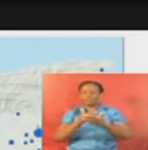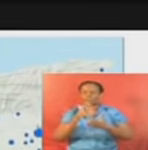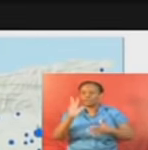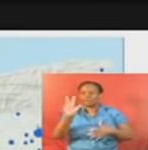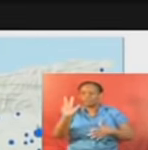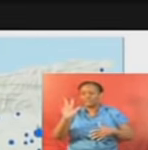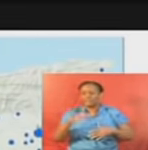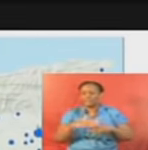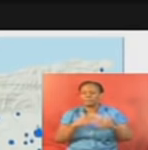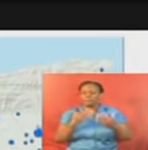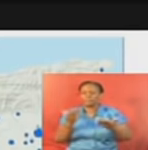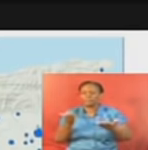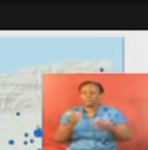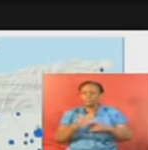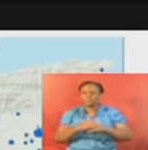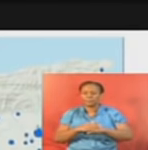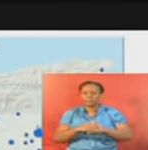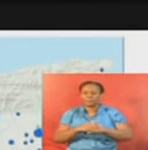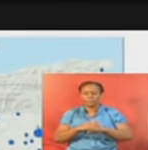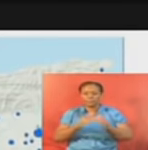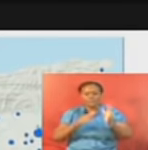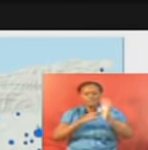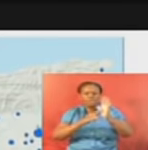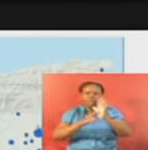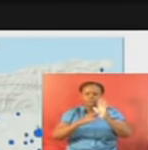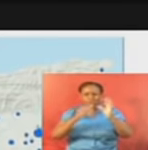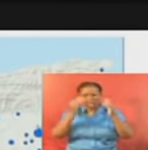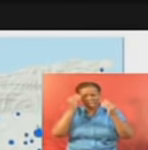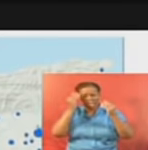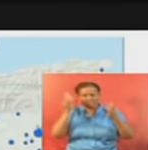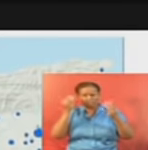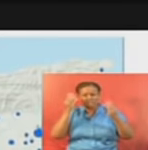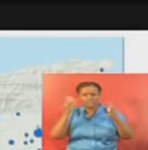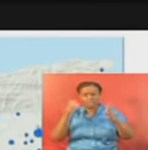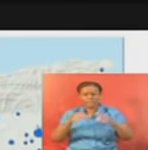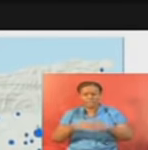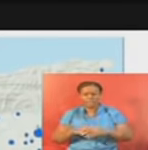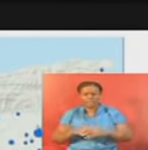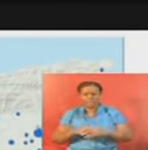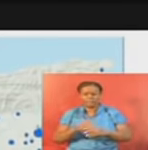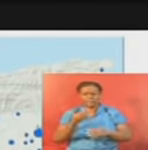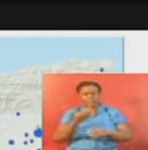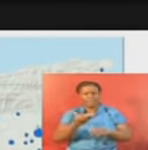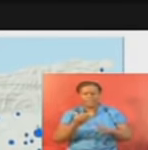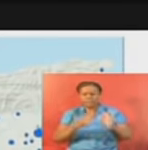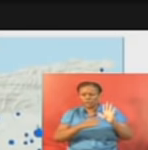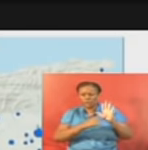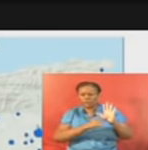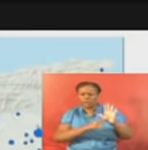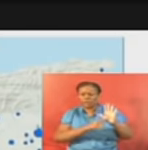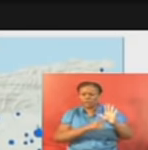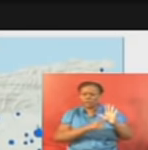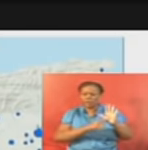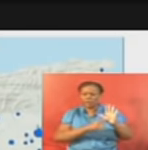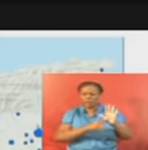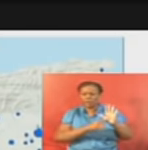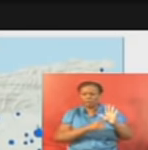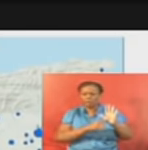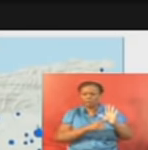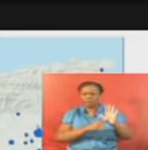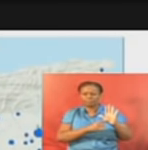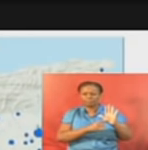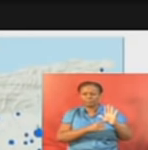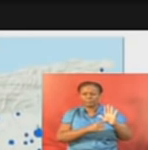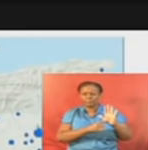geographic information. Some of this information would be familiar to us. This slide shows the distribution of cases in both the